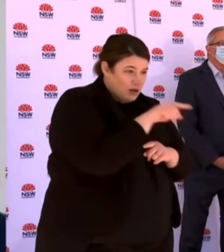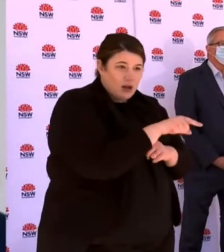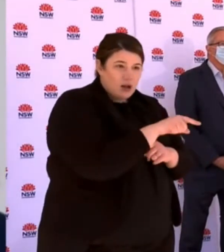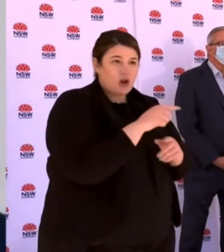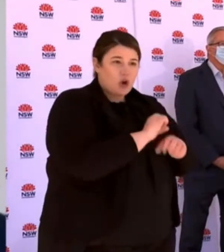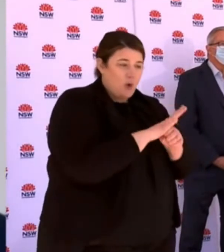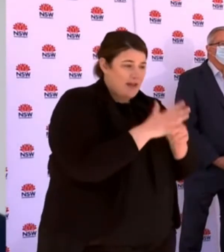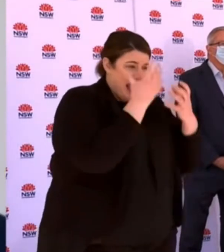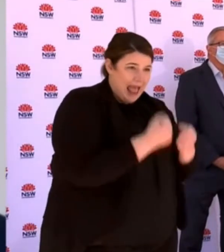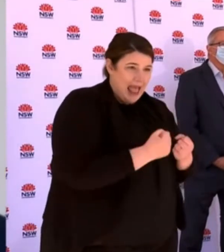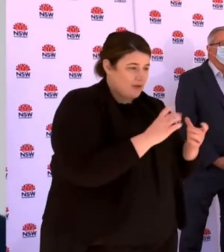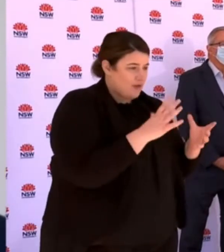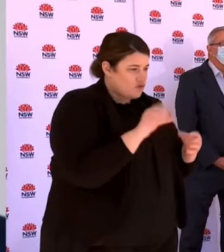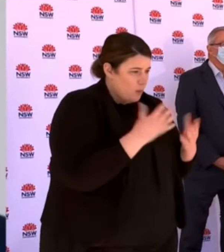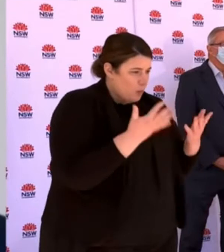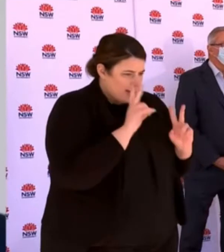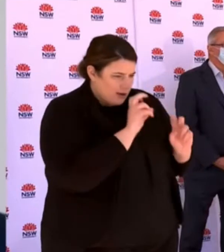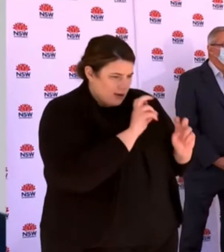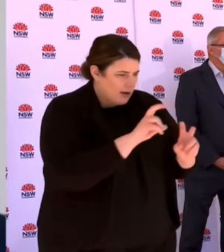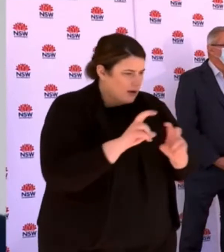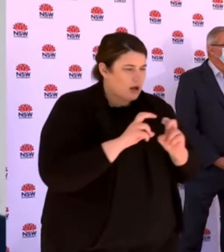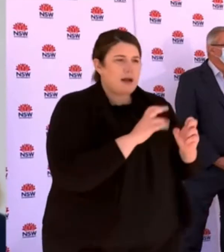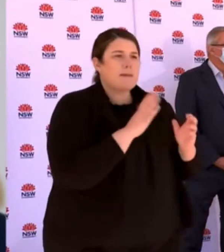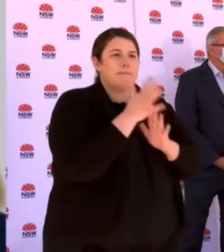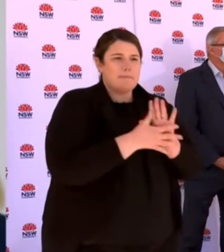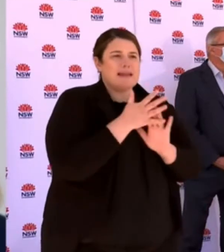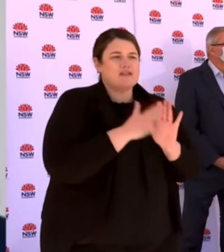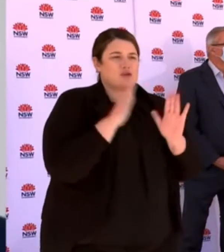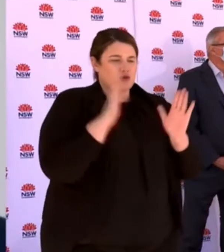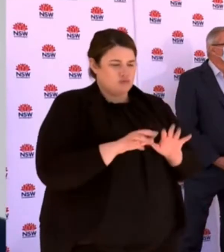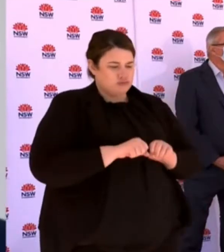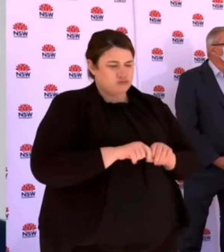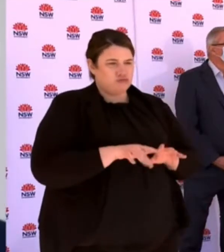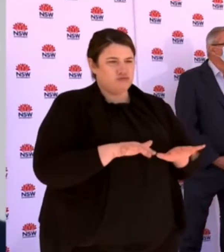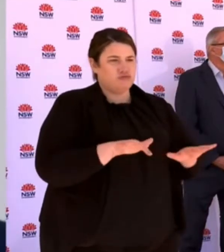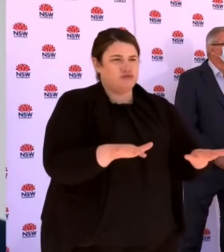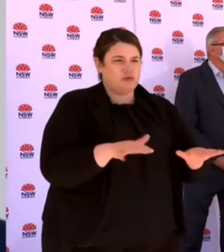any unrecognised chains of transmission, we can slow the spread of this